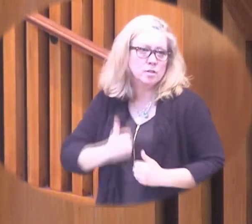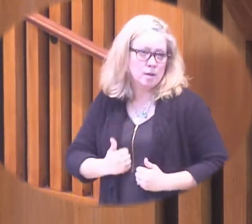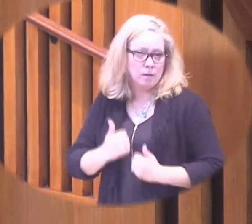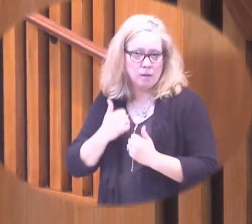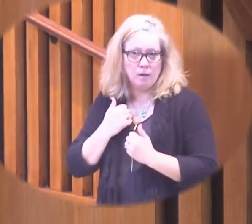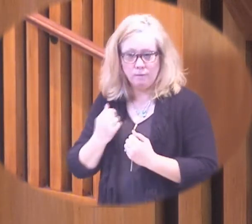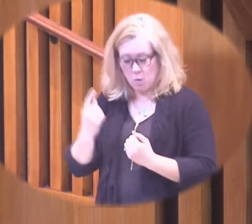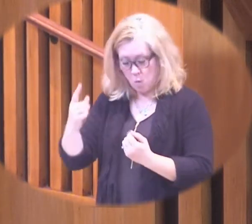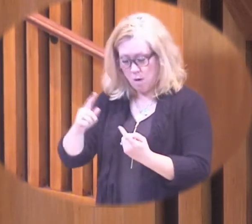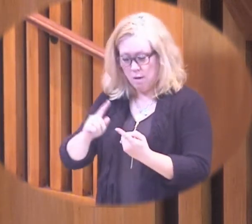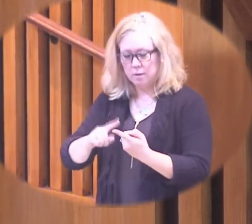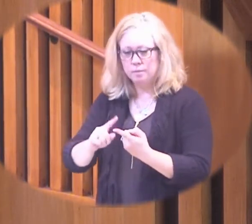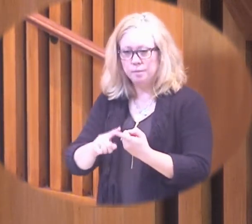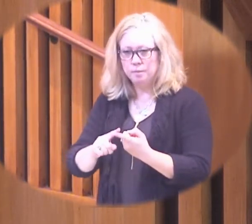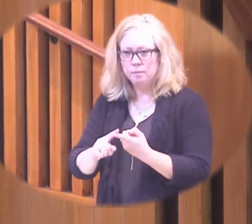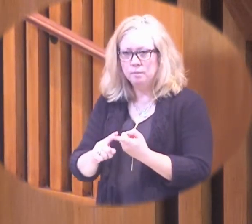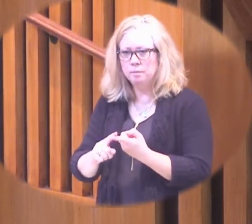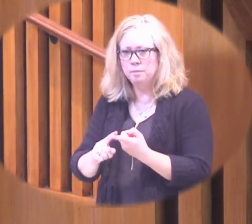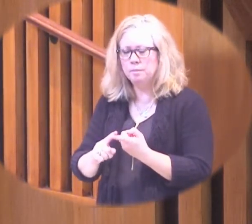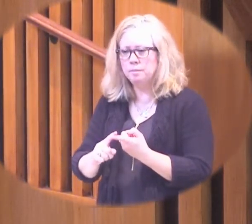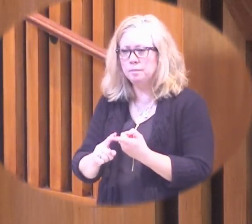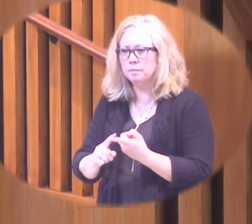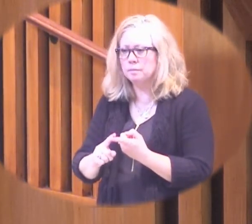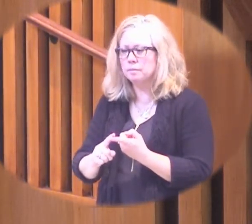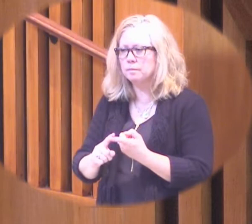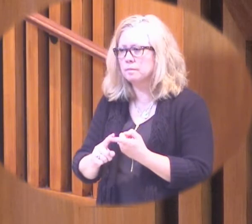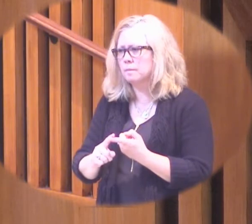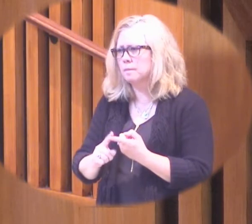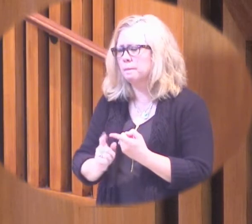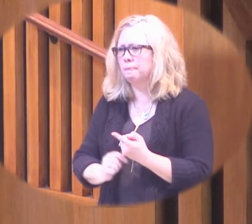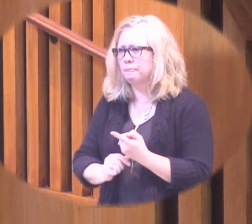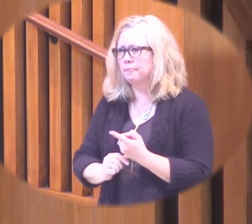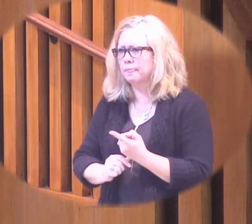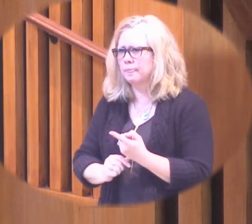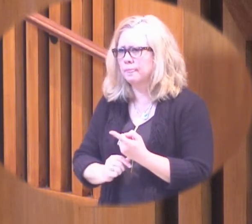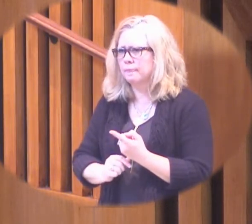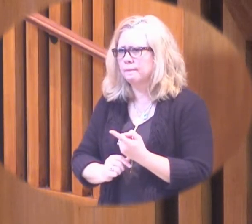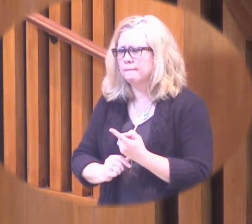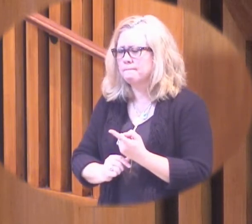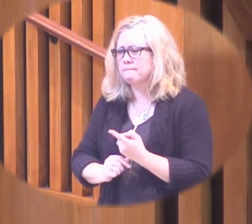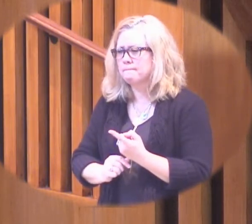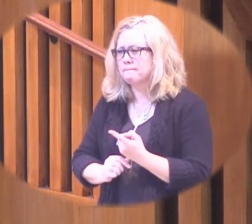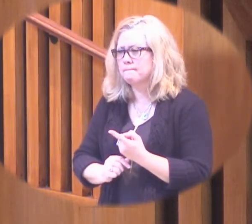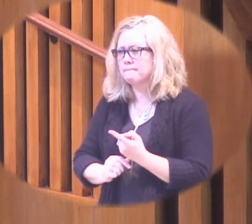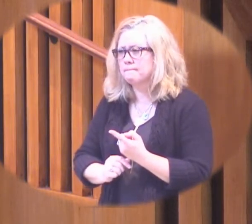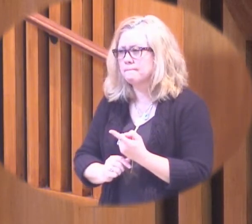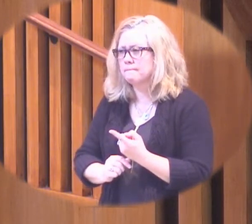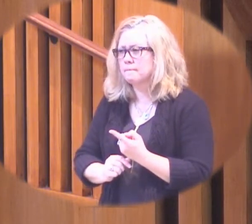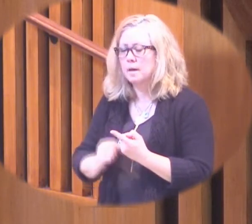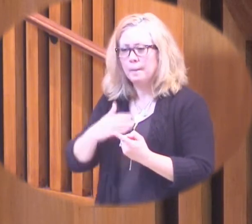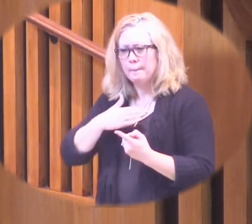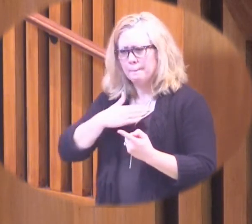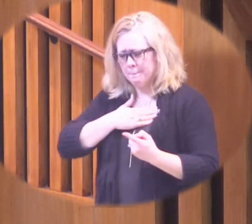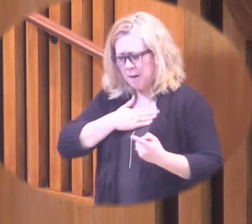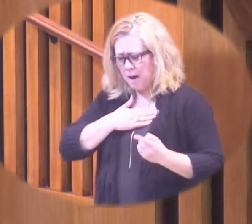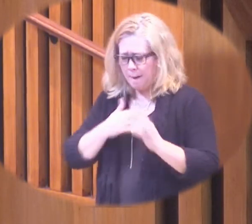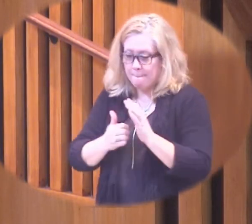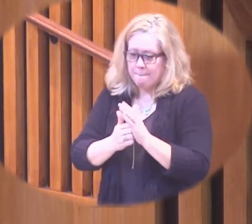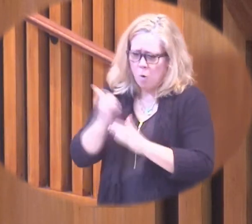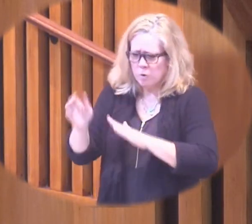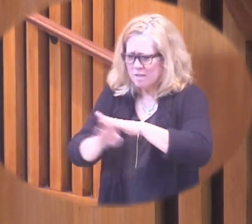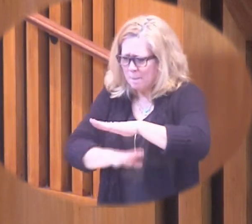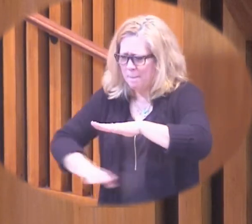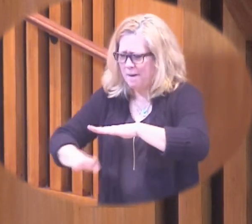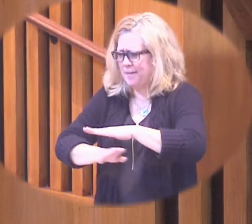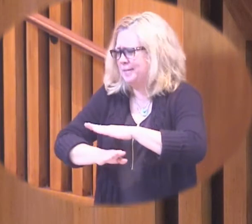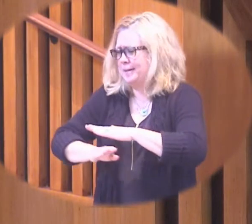Number one, what is our most basic need? What is my most basic need as I